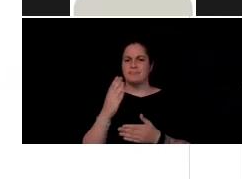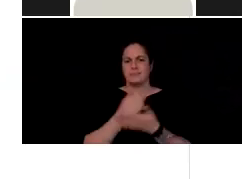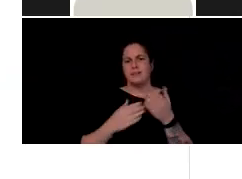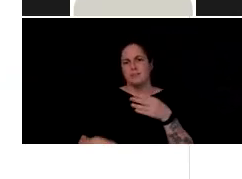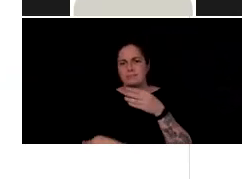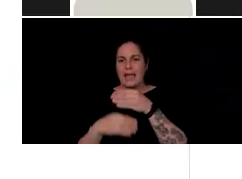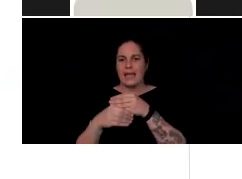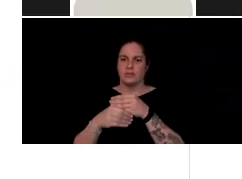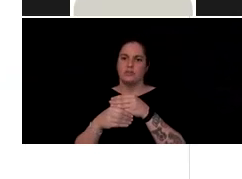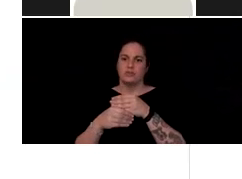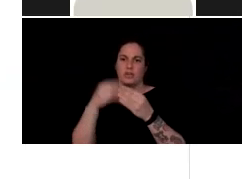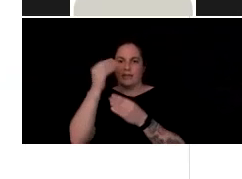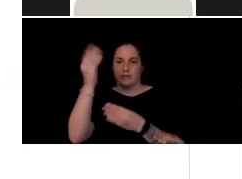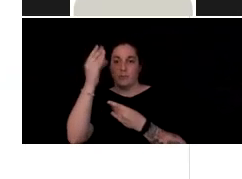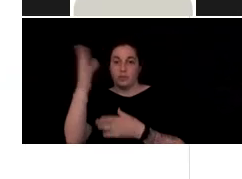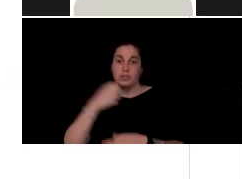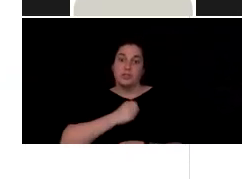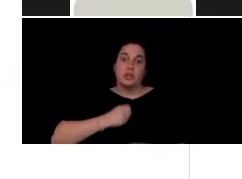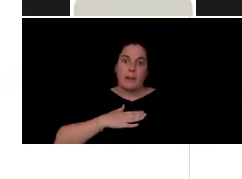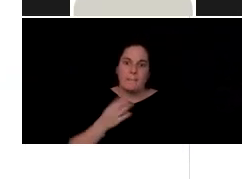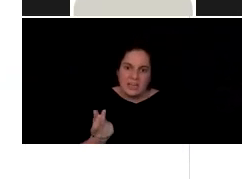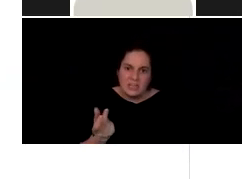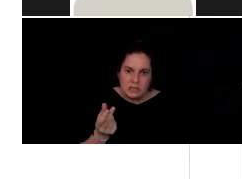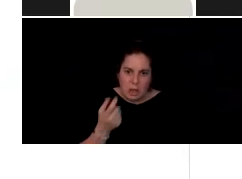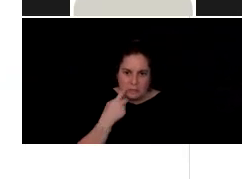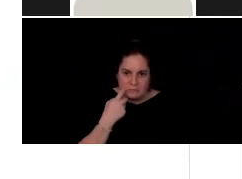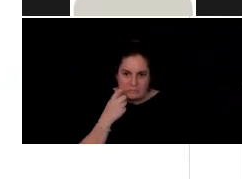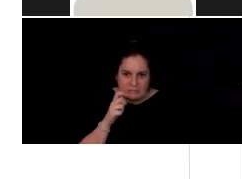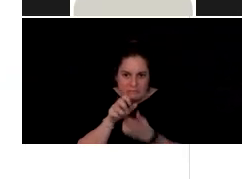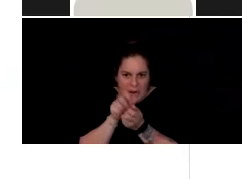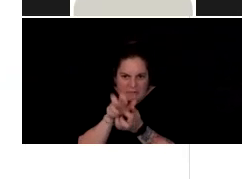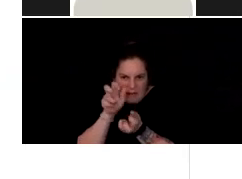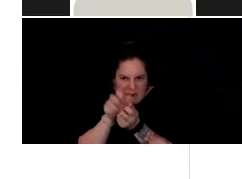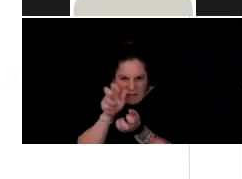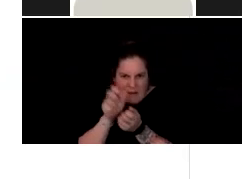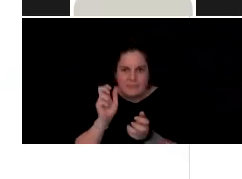okay? Sorry, that's my puppy in the background growling. The